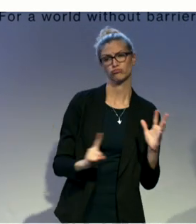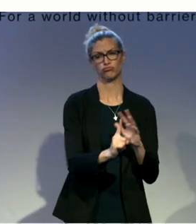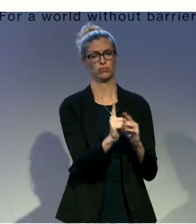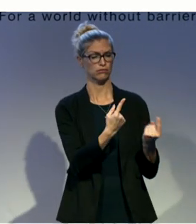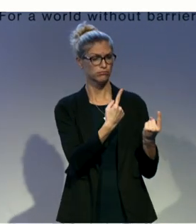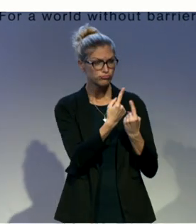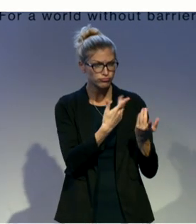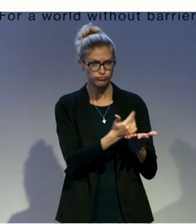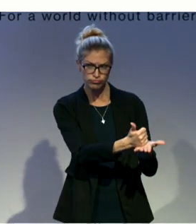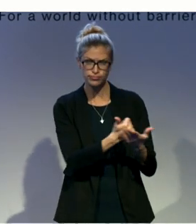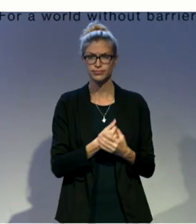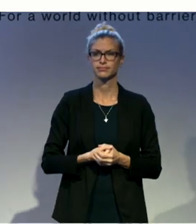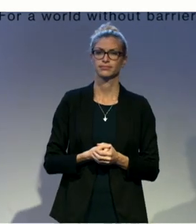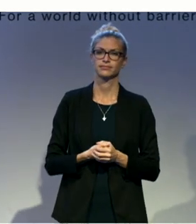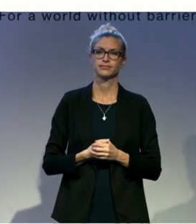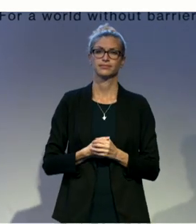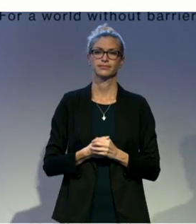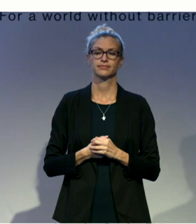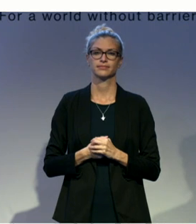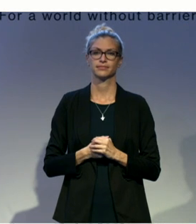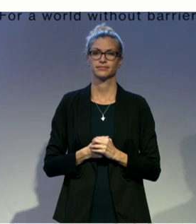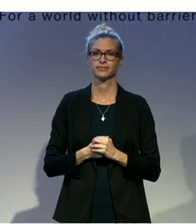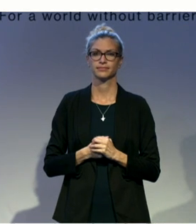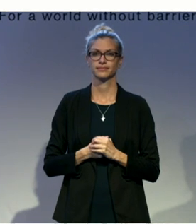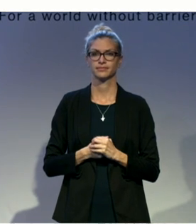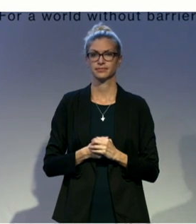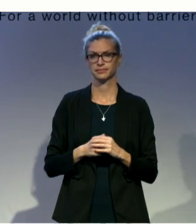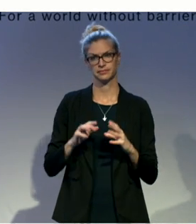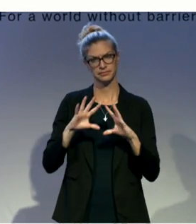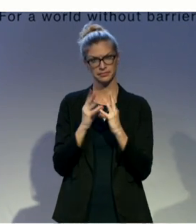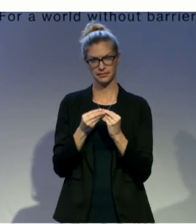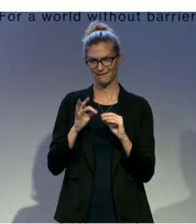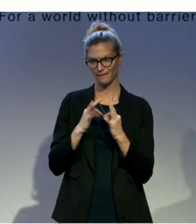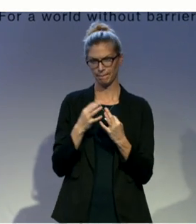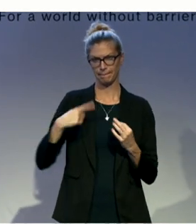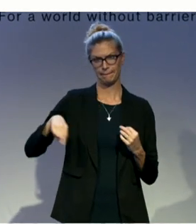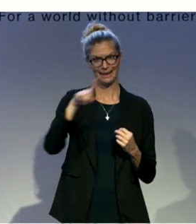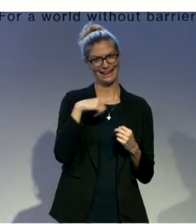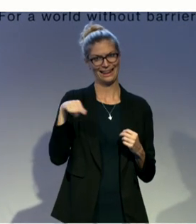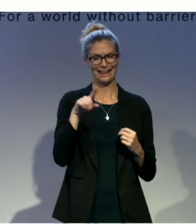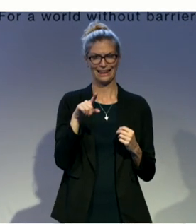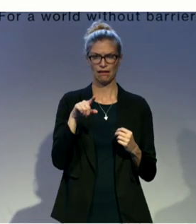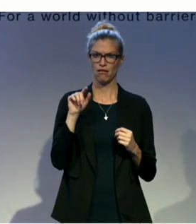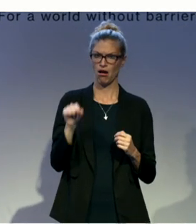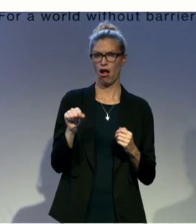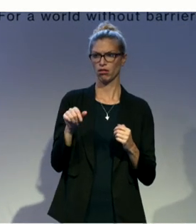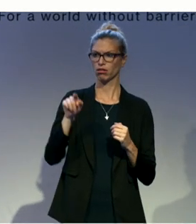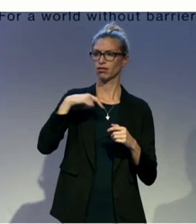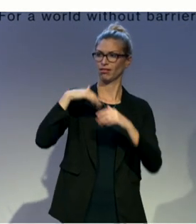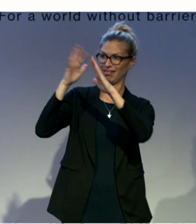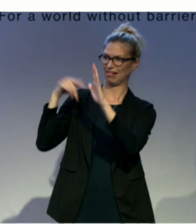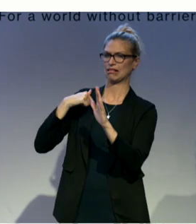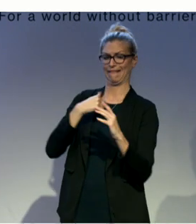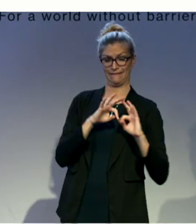So they can help support if they need from 4